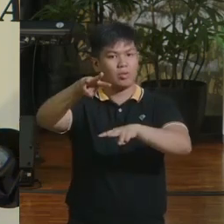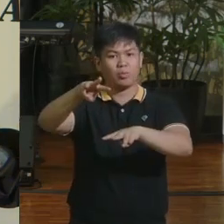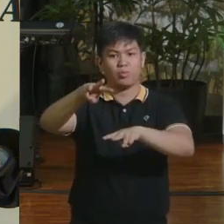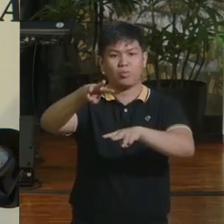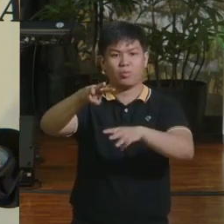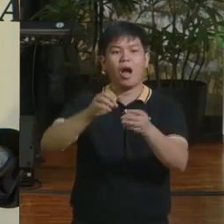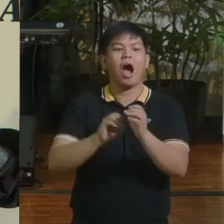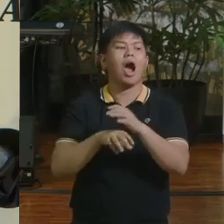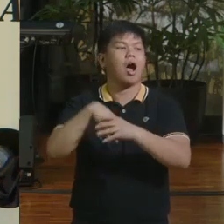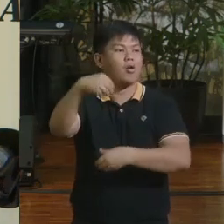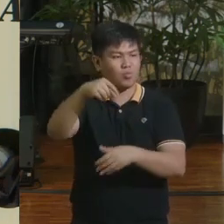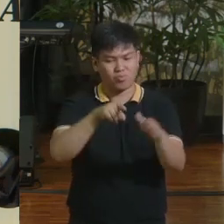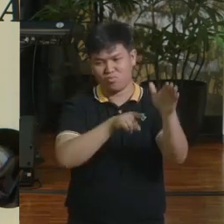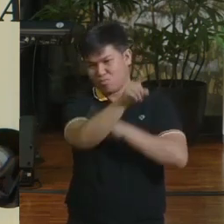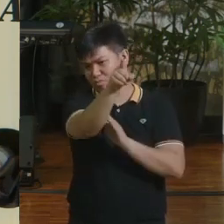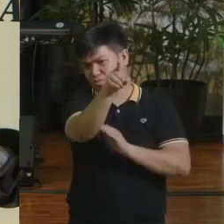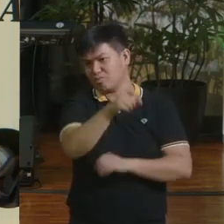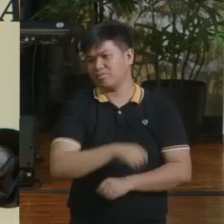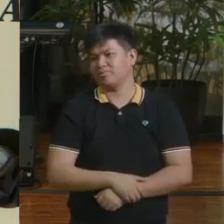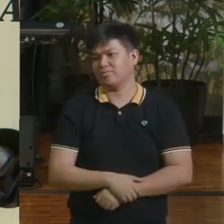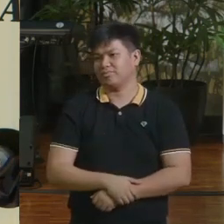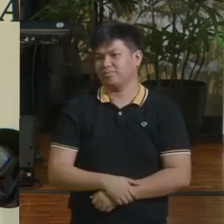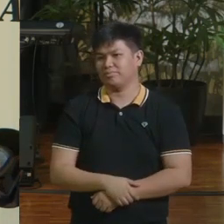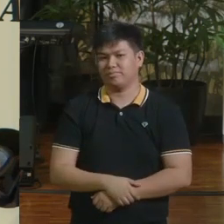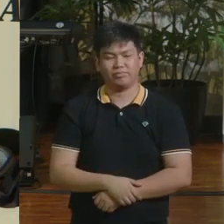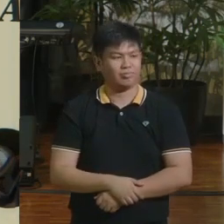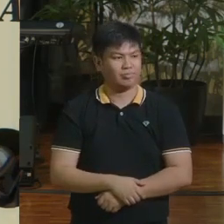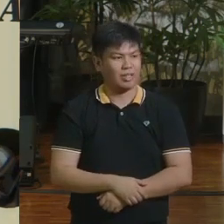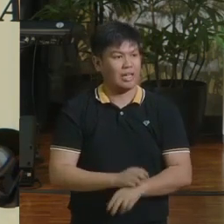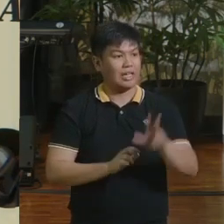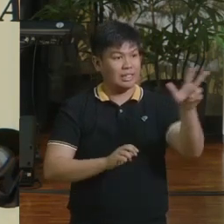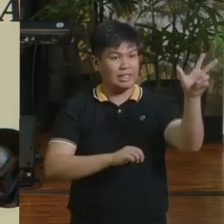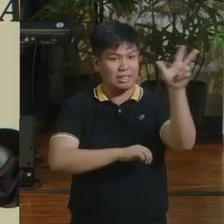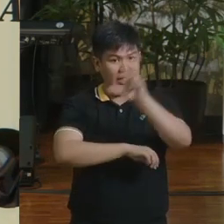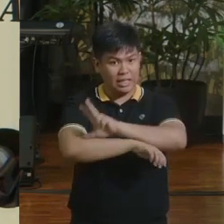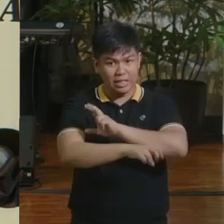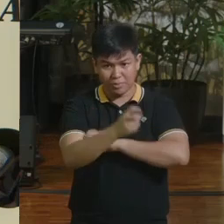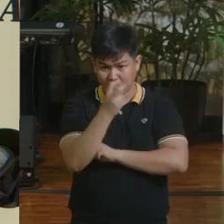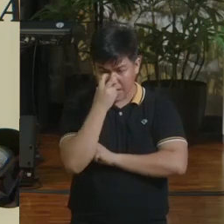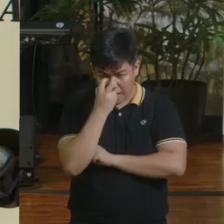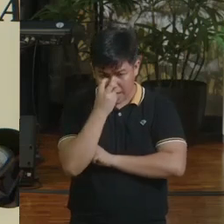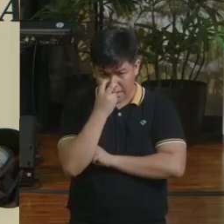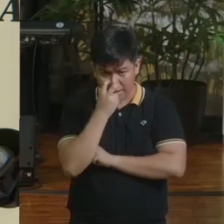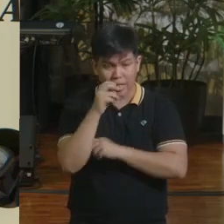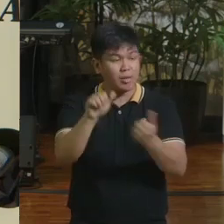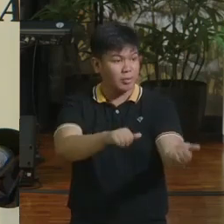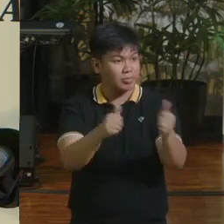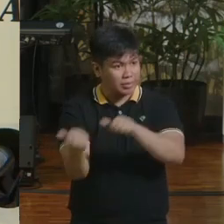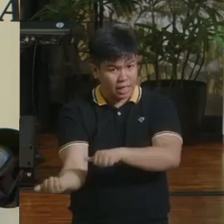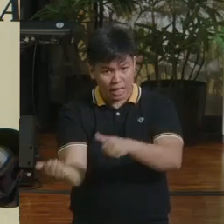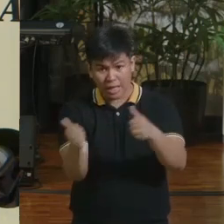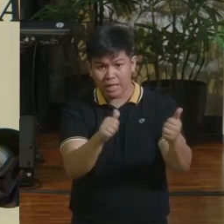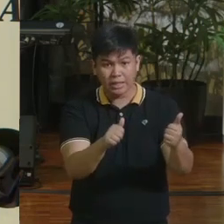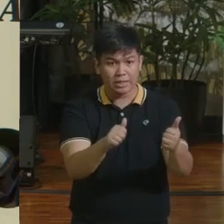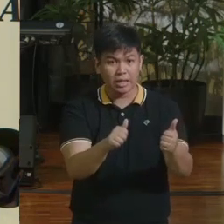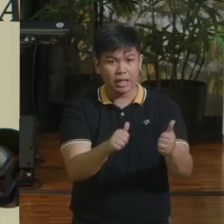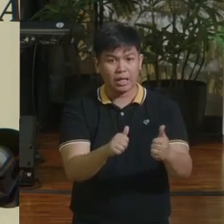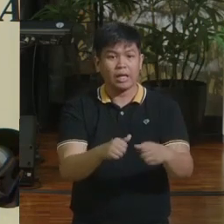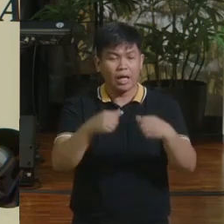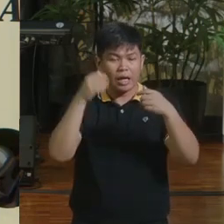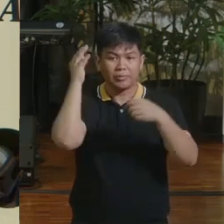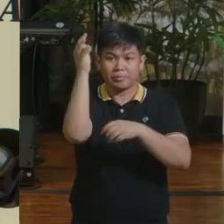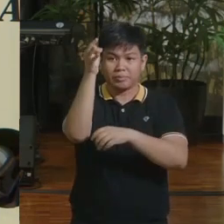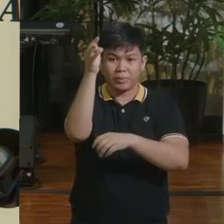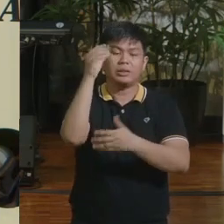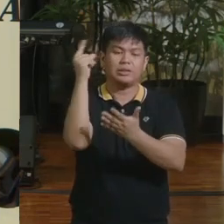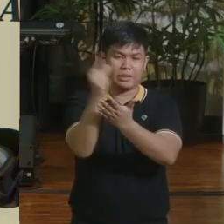kanyang conversion, nagpunta siya sa Damascus, 3 araw siyang napag-isip-isip, binaptize siya, at immediately he started